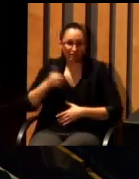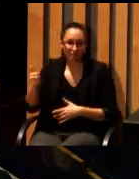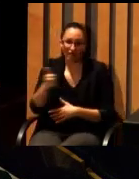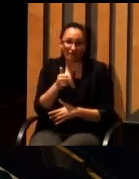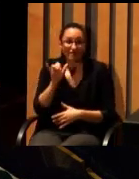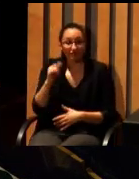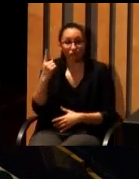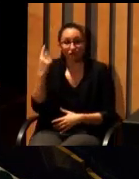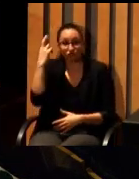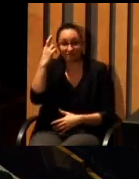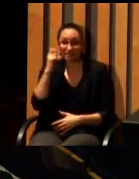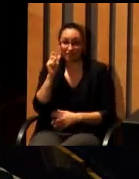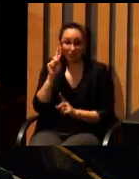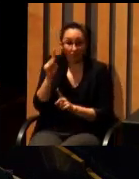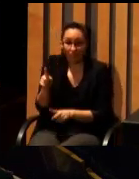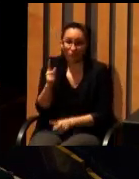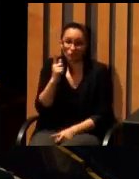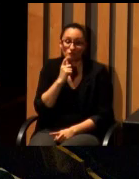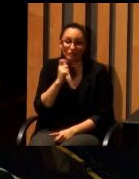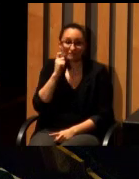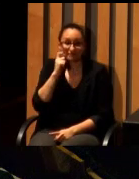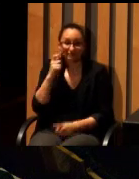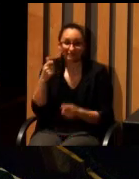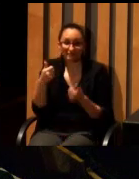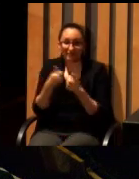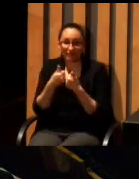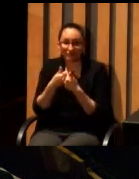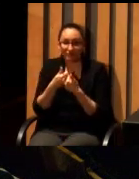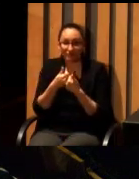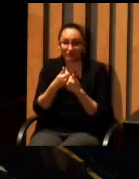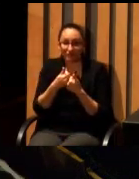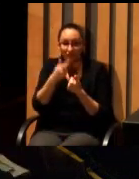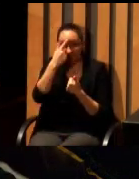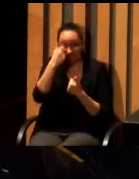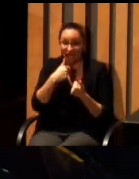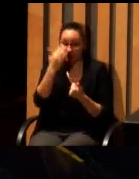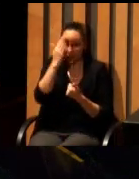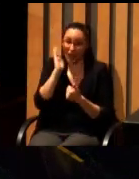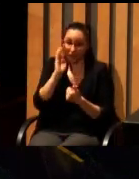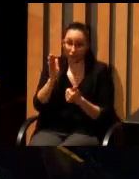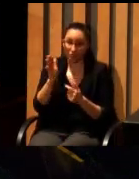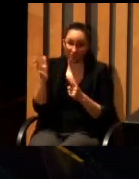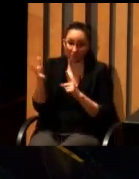to a Redskins game, because I'll be in jail for assault in 10 minutes, you know.